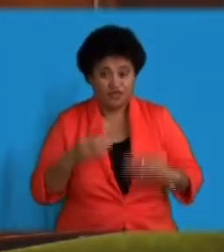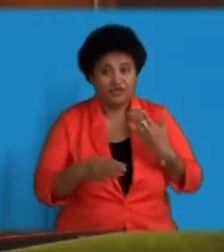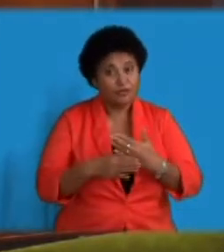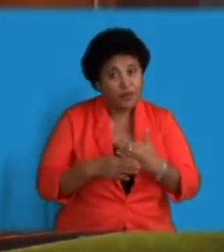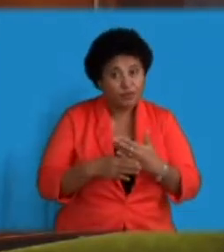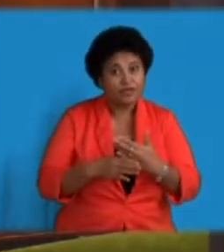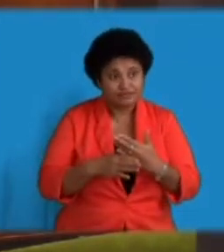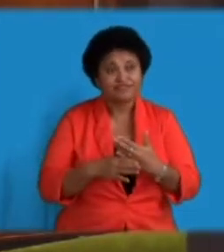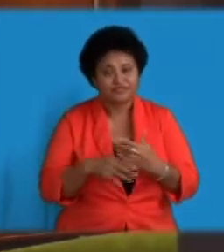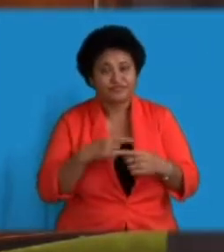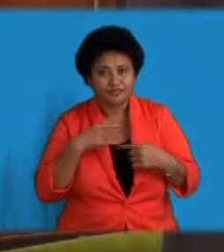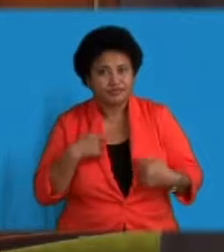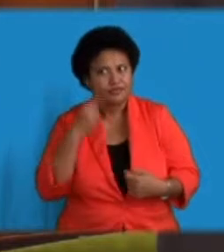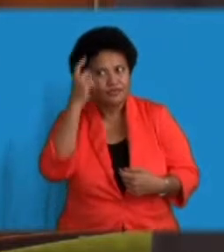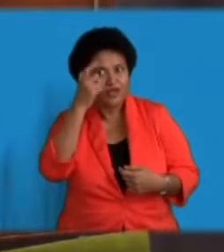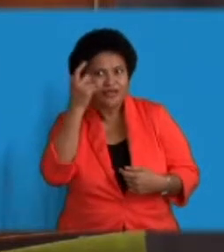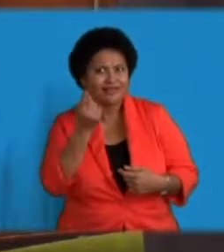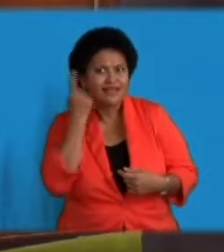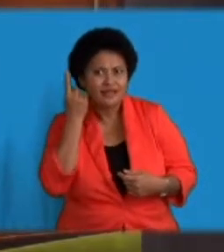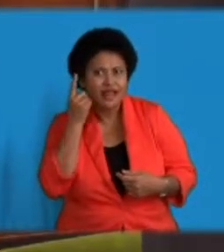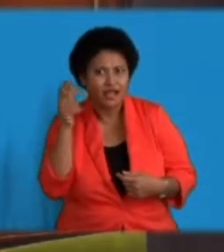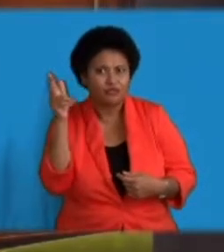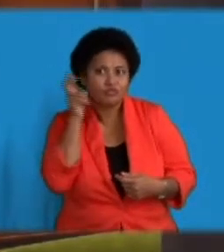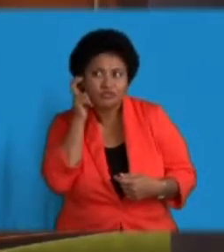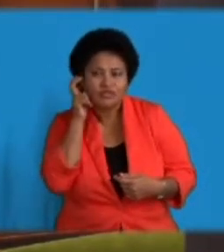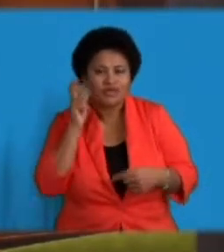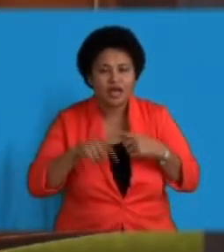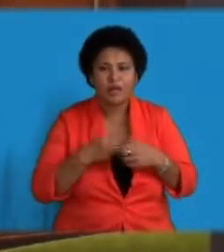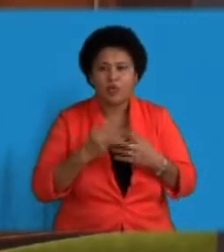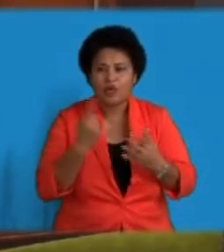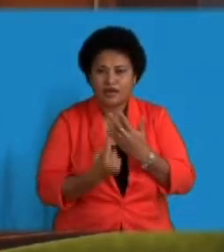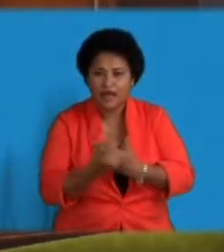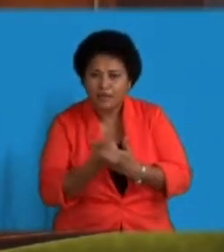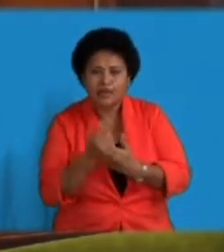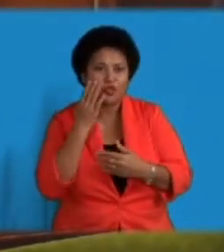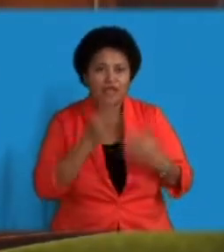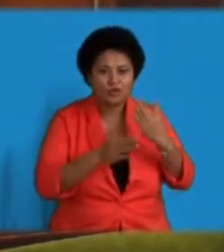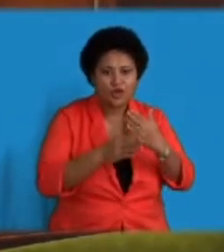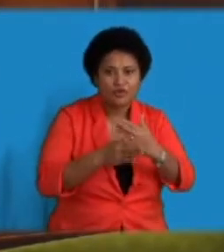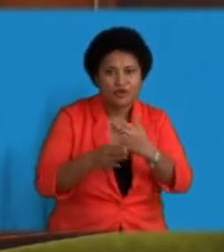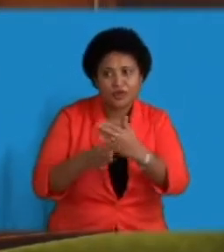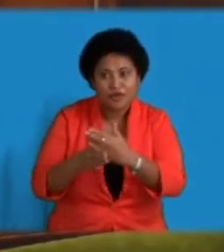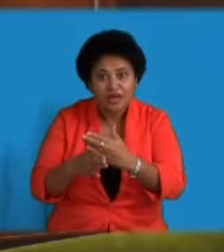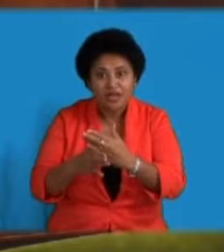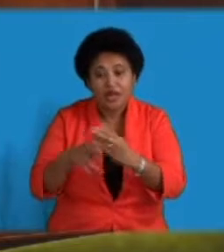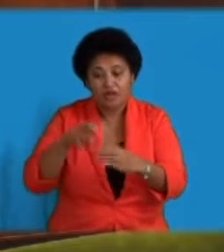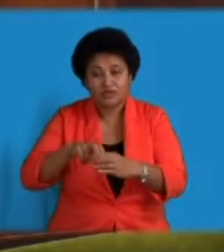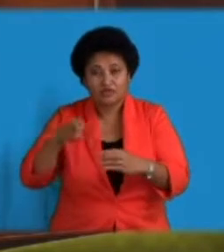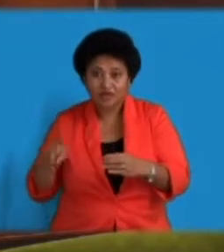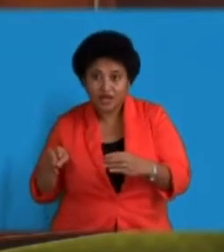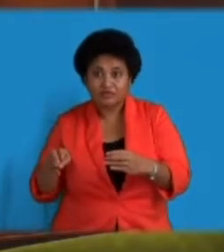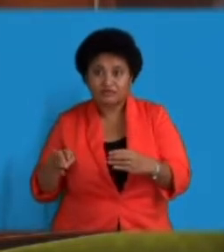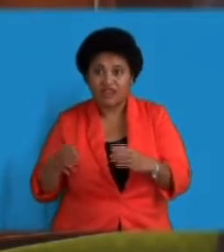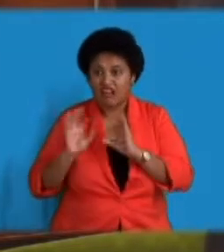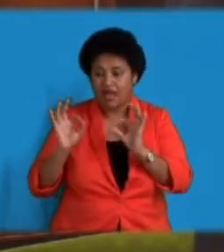we are concerned and heard yesterday about the impact of this on the workforce, premature retirement, absenteeism,